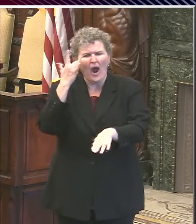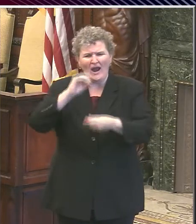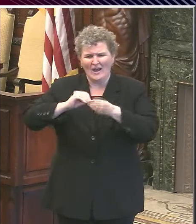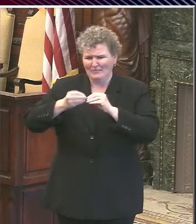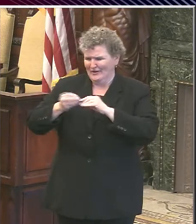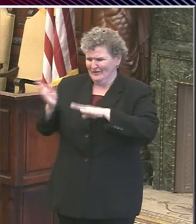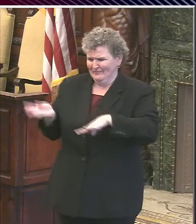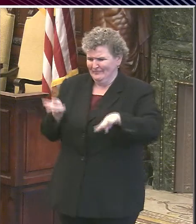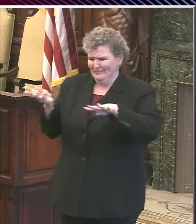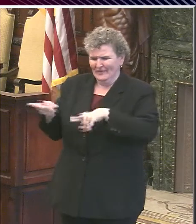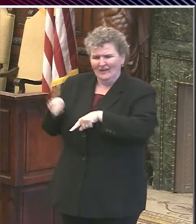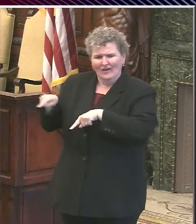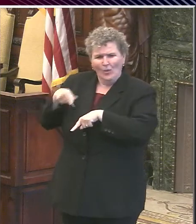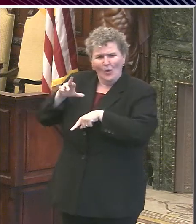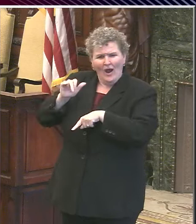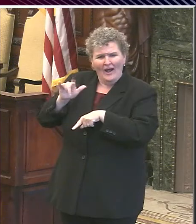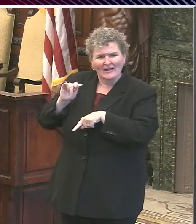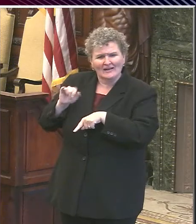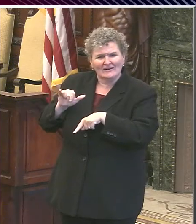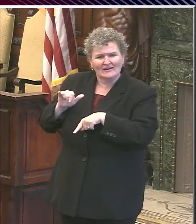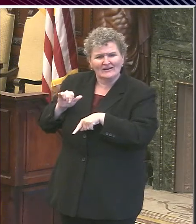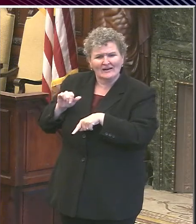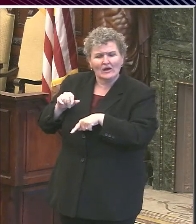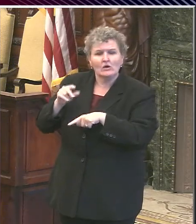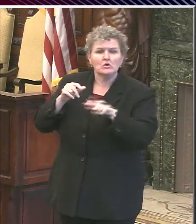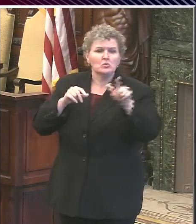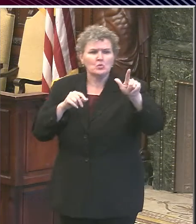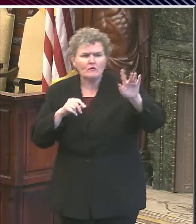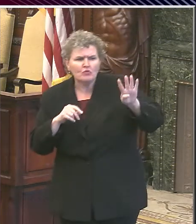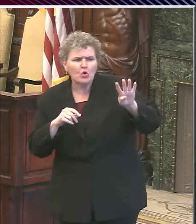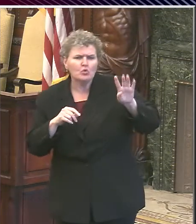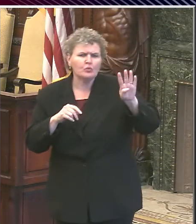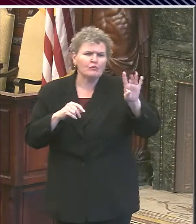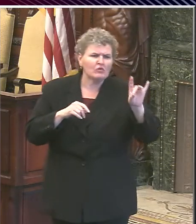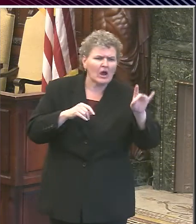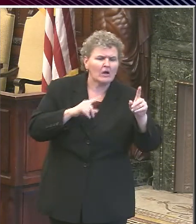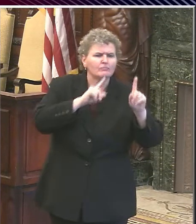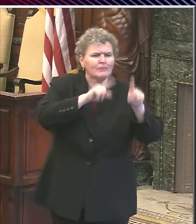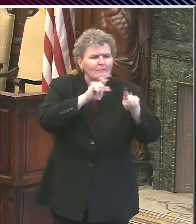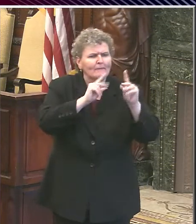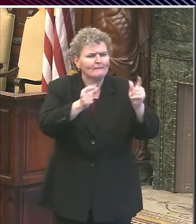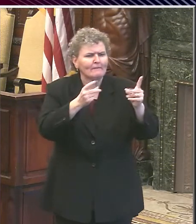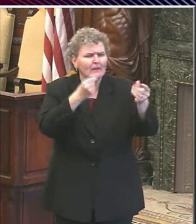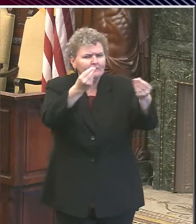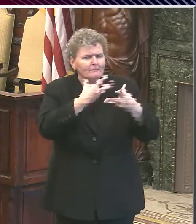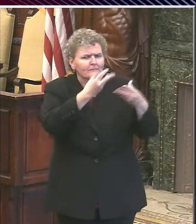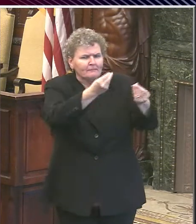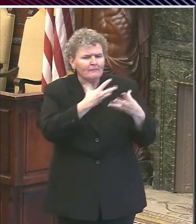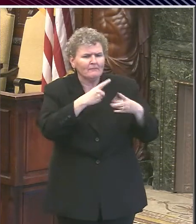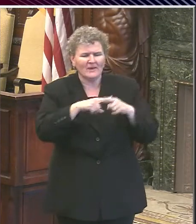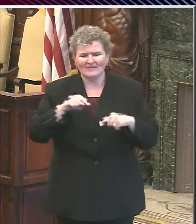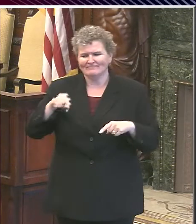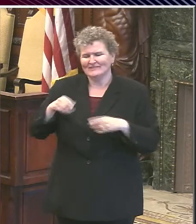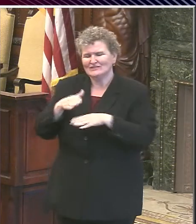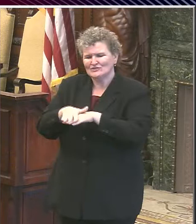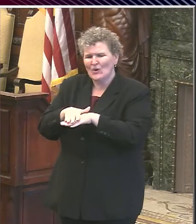laboratories are reporting generally within 24 to 48 hours. If people want to know where they can get tested, it's at